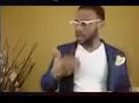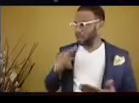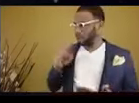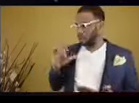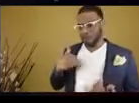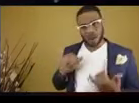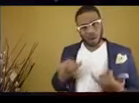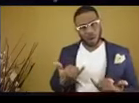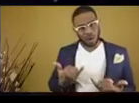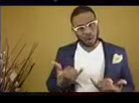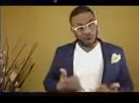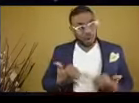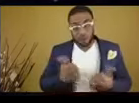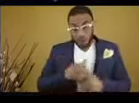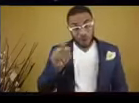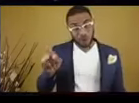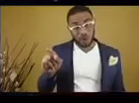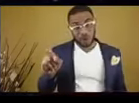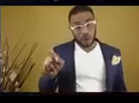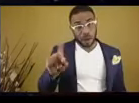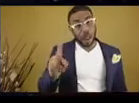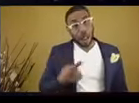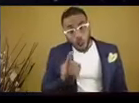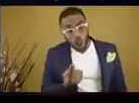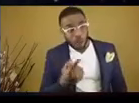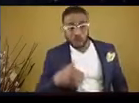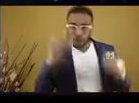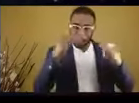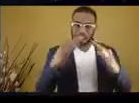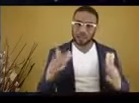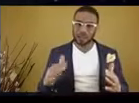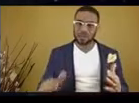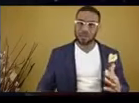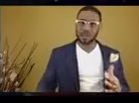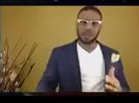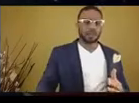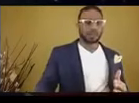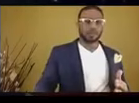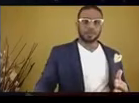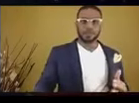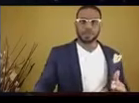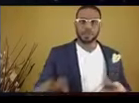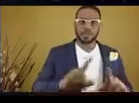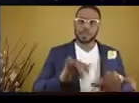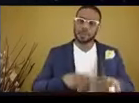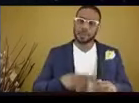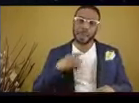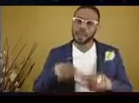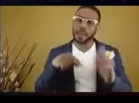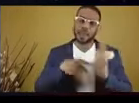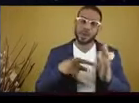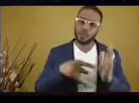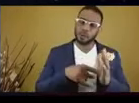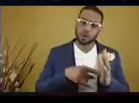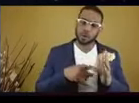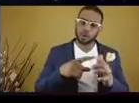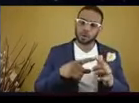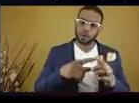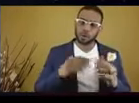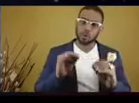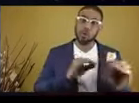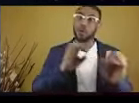currently at right now with her, alone in the house. But at the same time, I can't afford to move her back